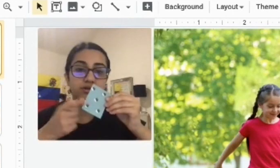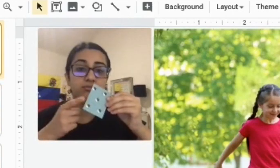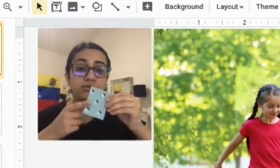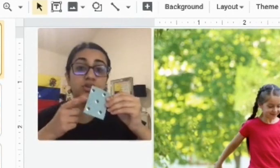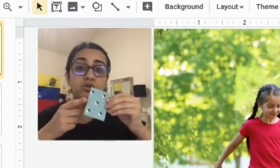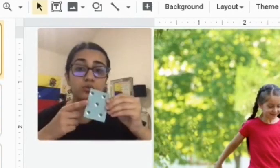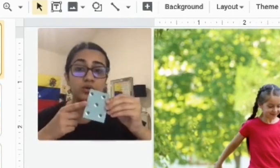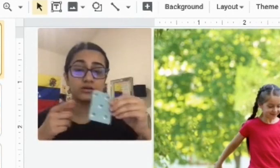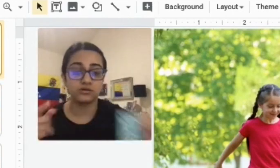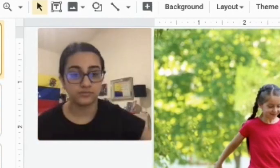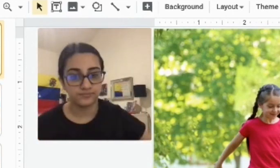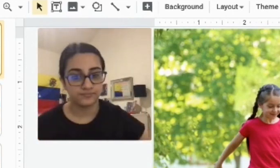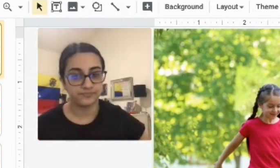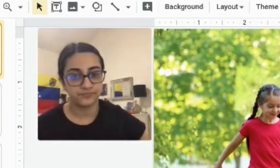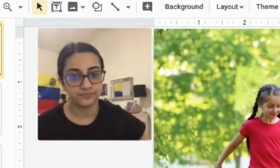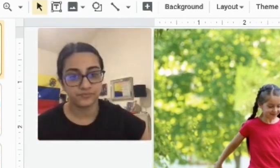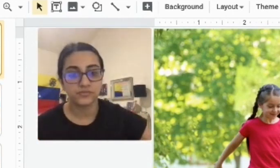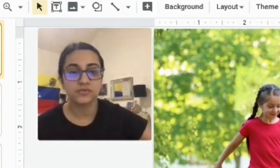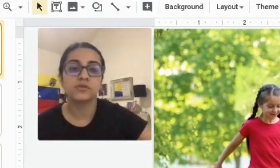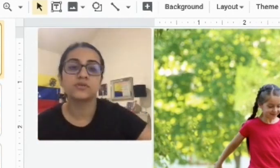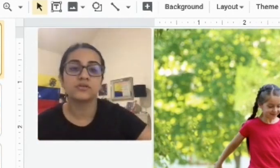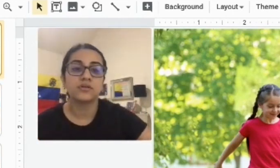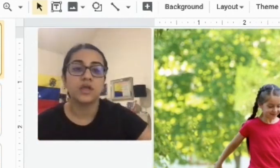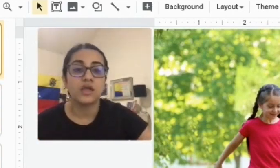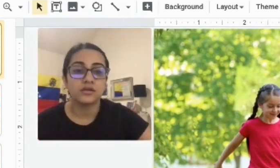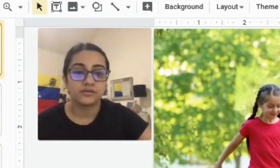blue. Blue.